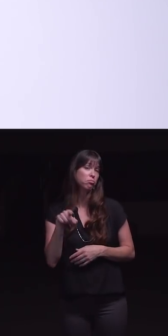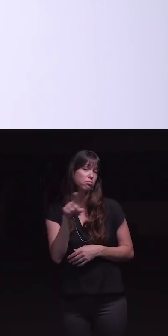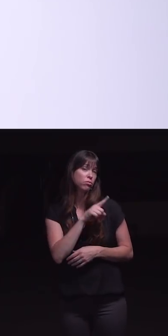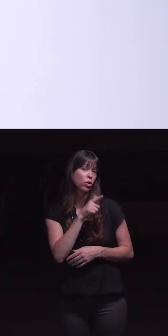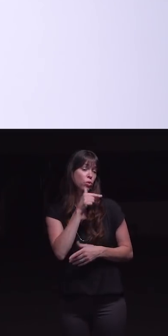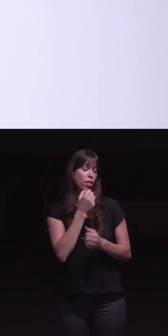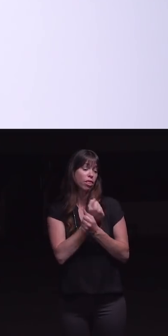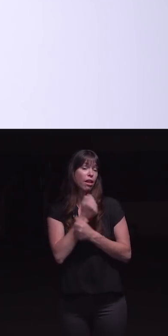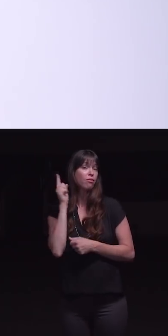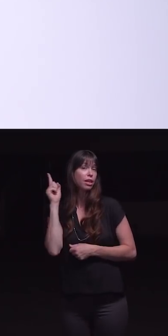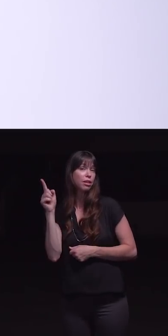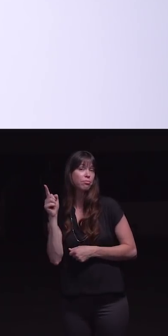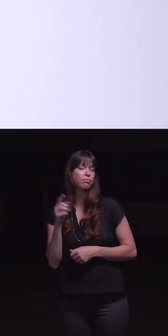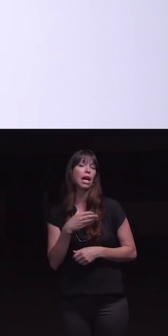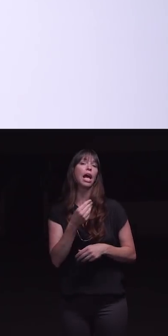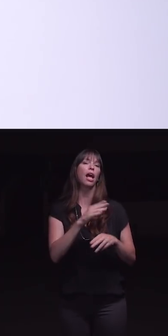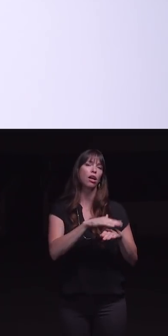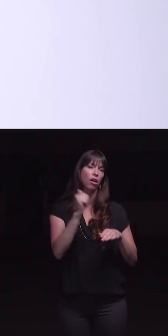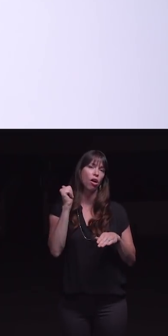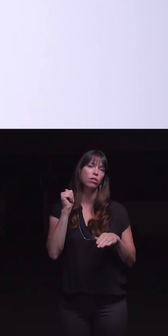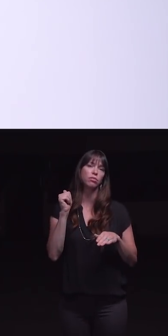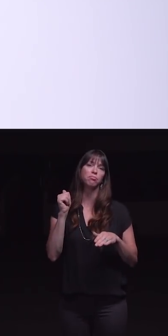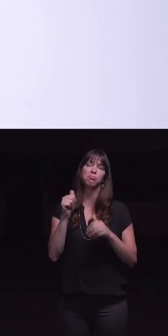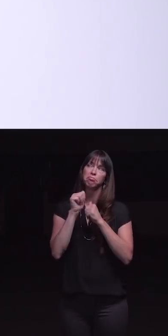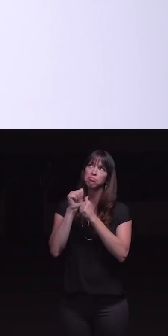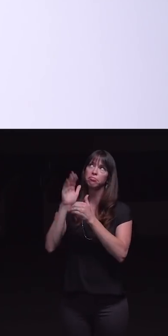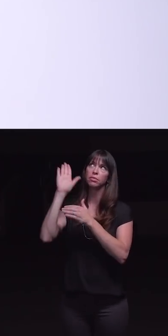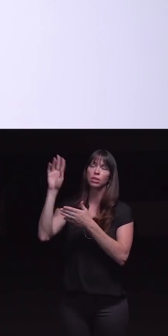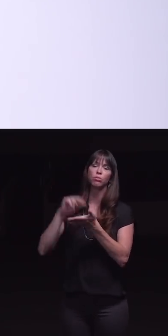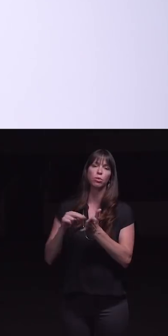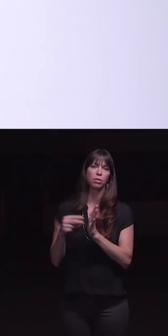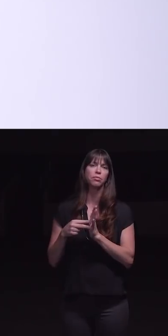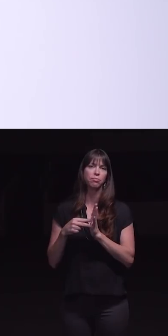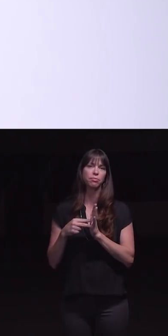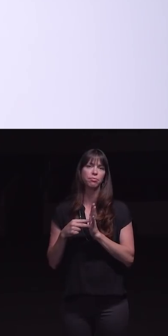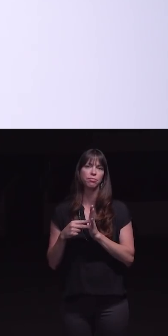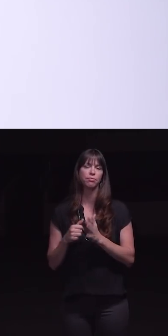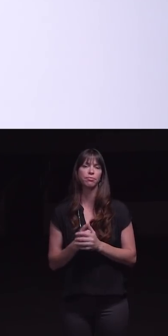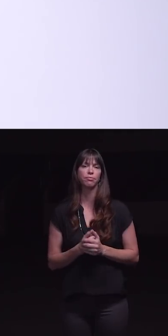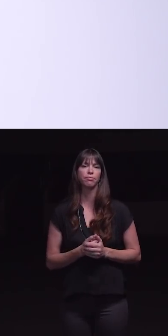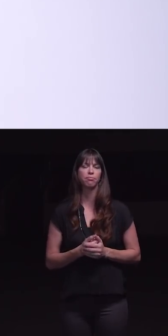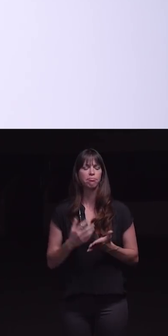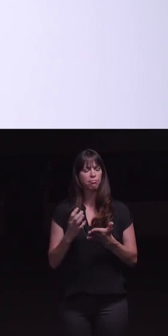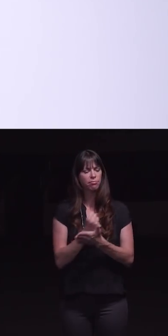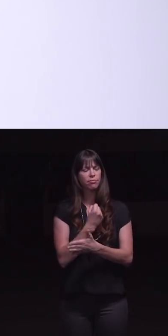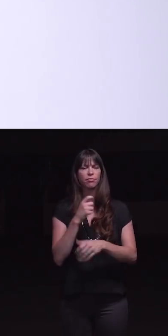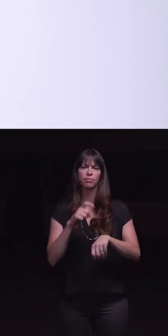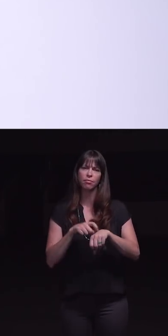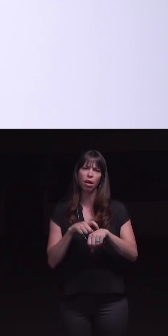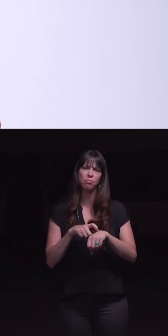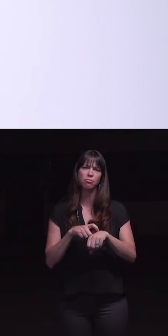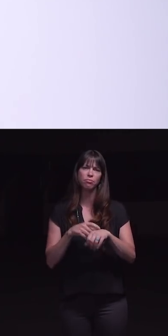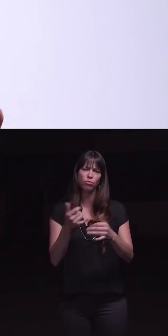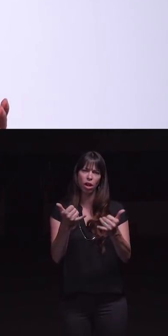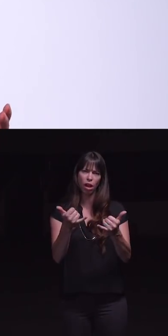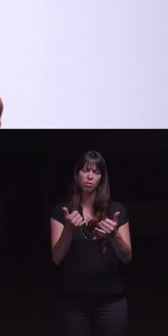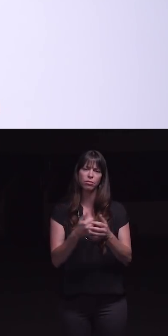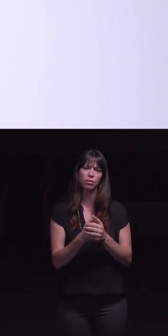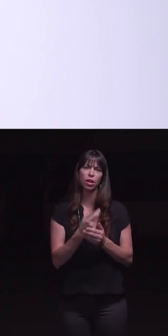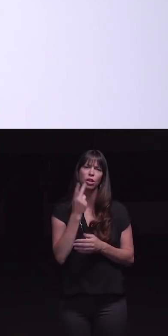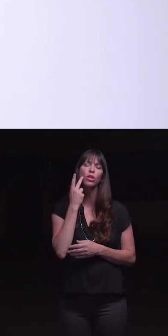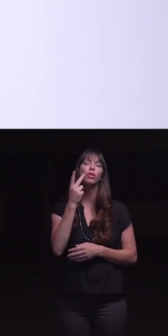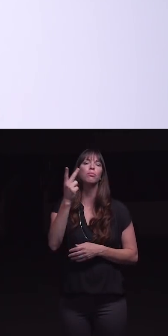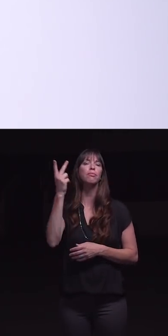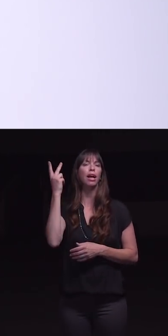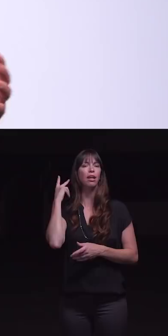who love him and who are called according to his purpose. Let's take some time to look back, not just look